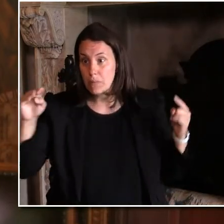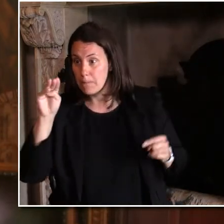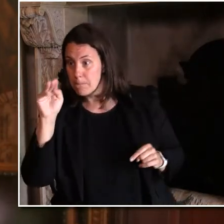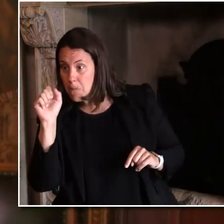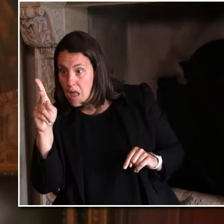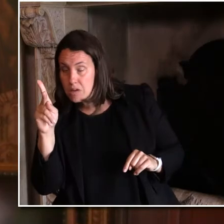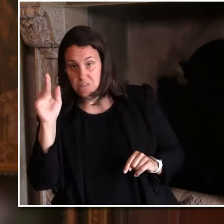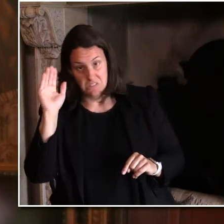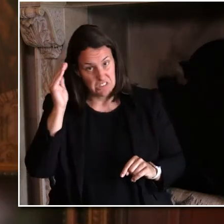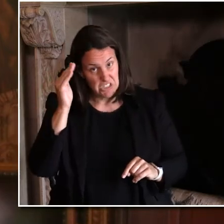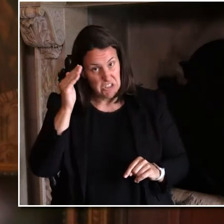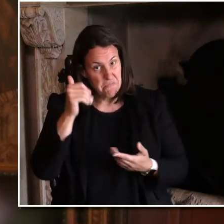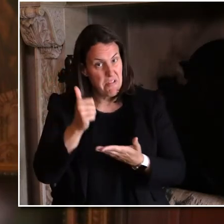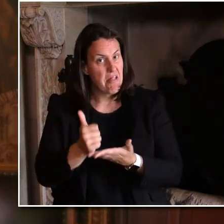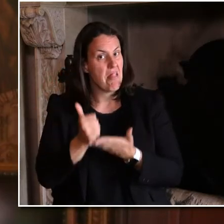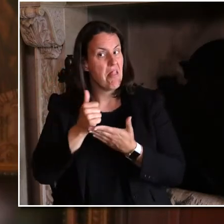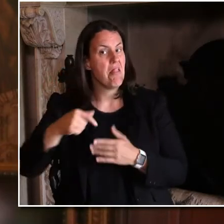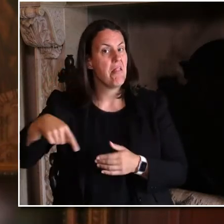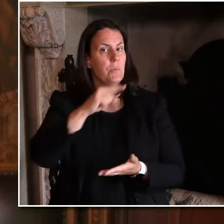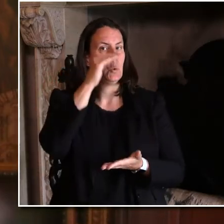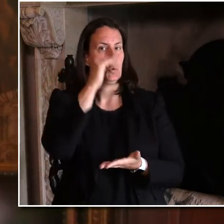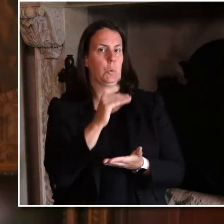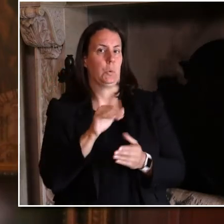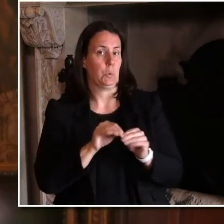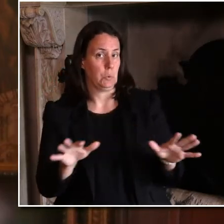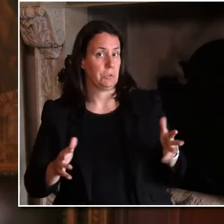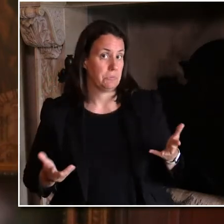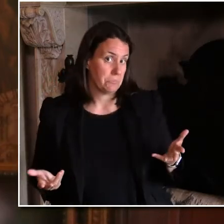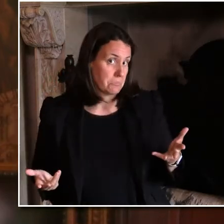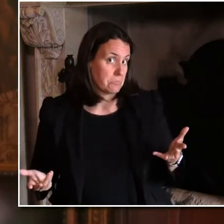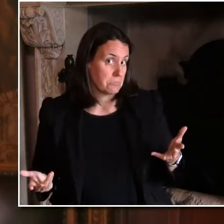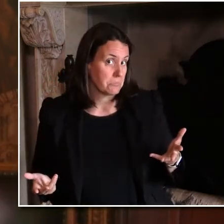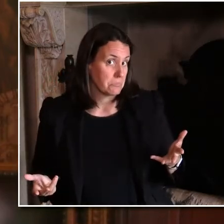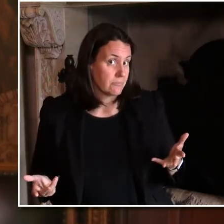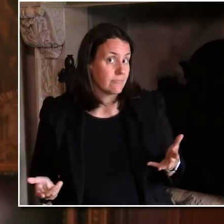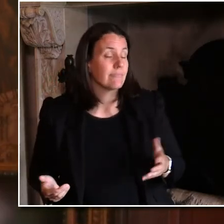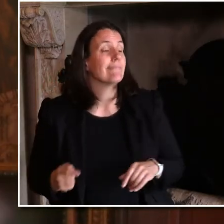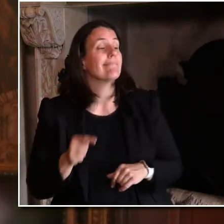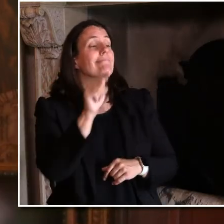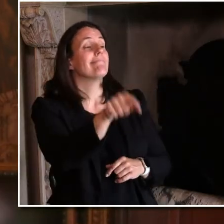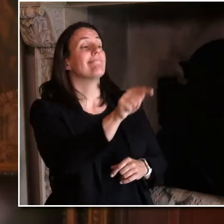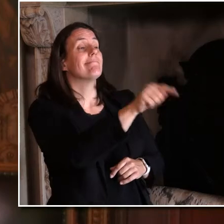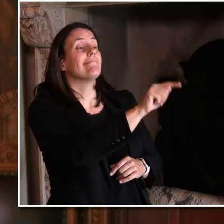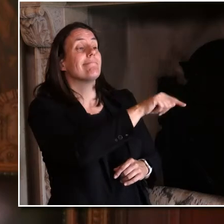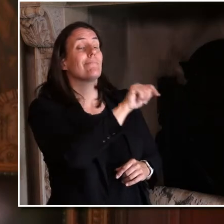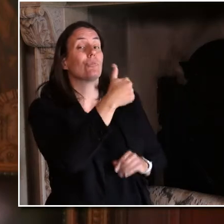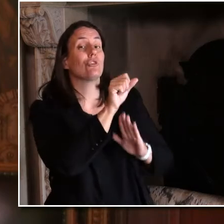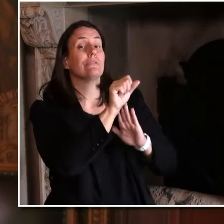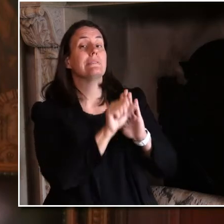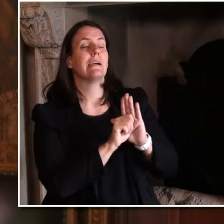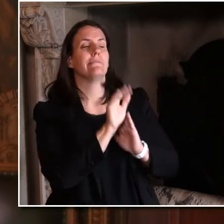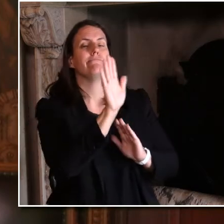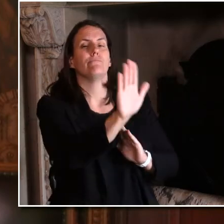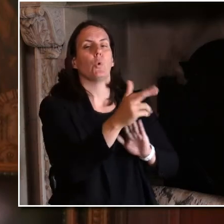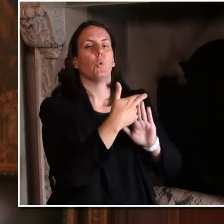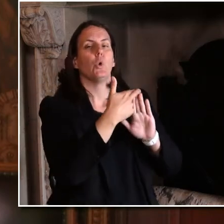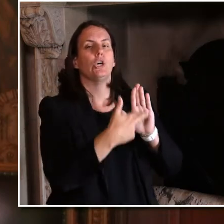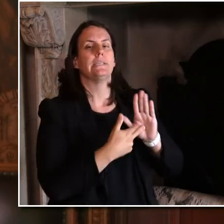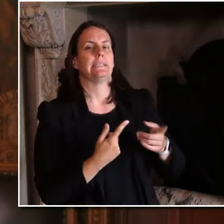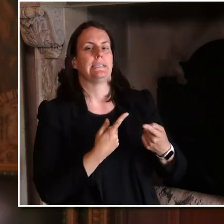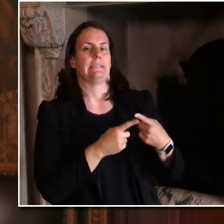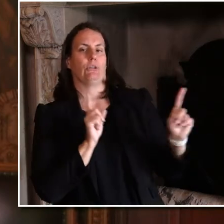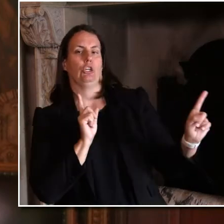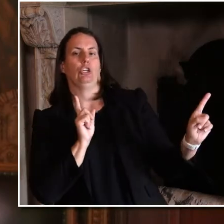are experiencing epidemics, I think we in Wisconsin, if we can communicate and coalesce around the idea